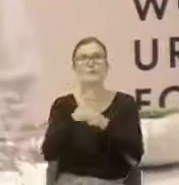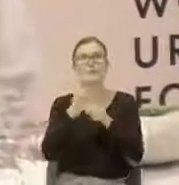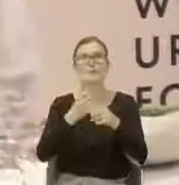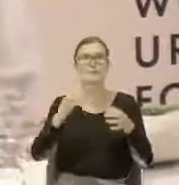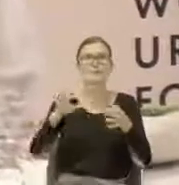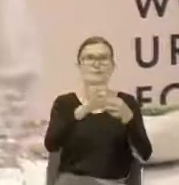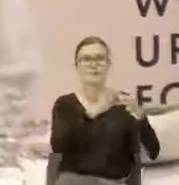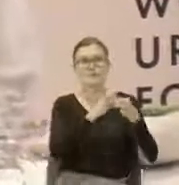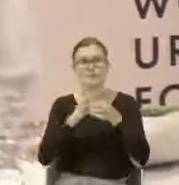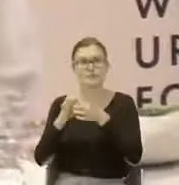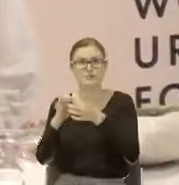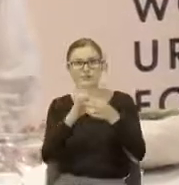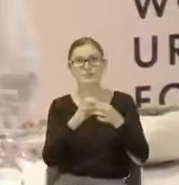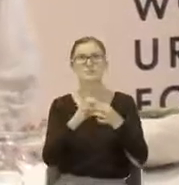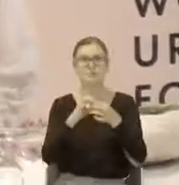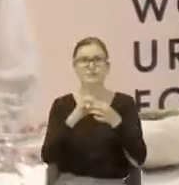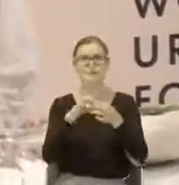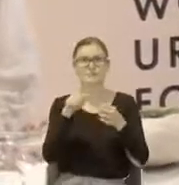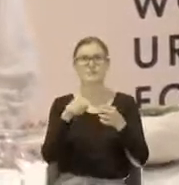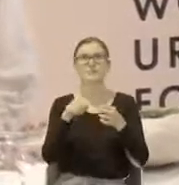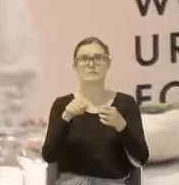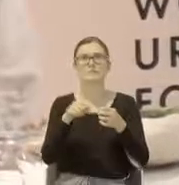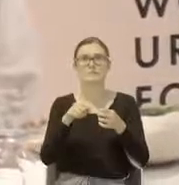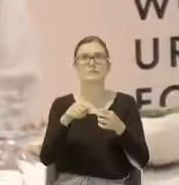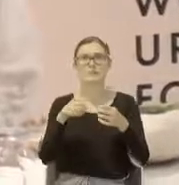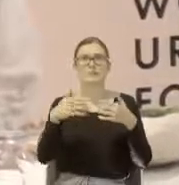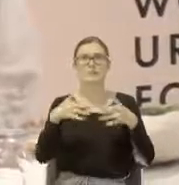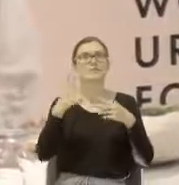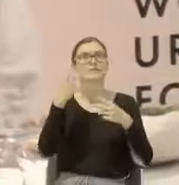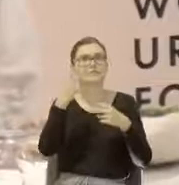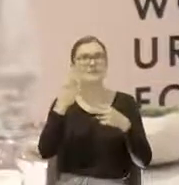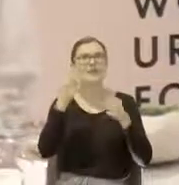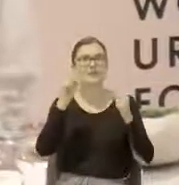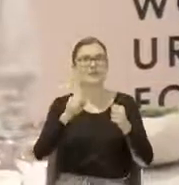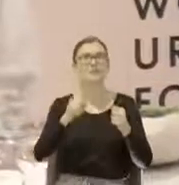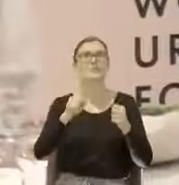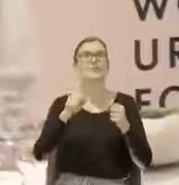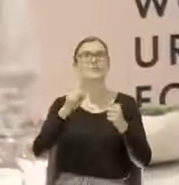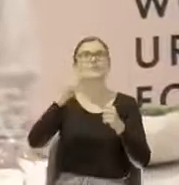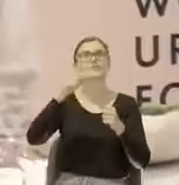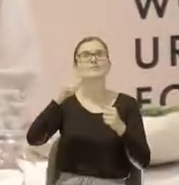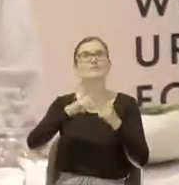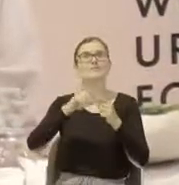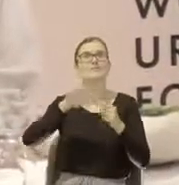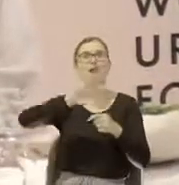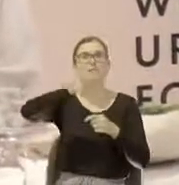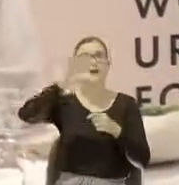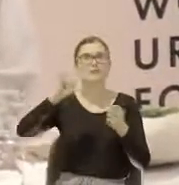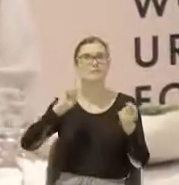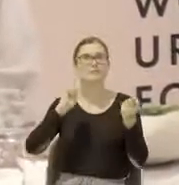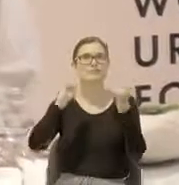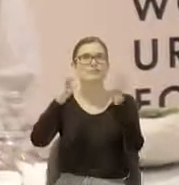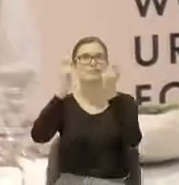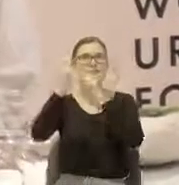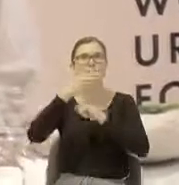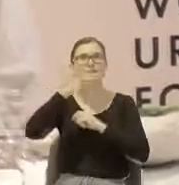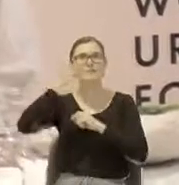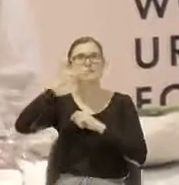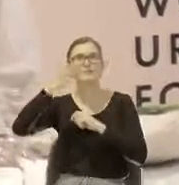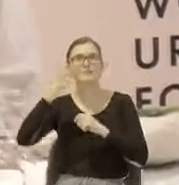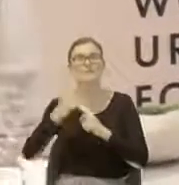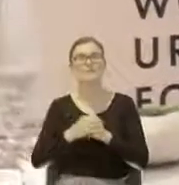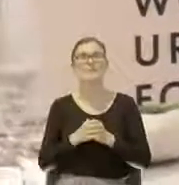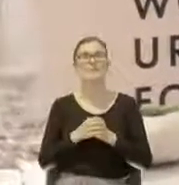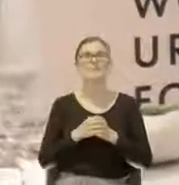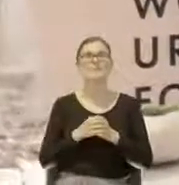member states and the UN system, your level of organizing. Your level of organizing has allowed you to push quite hard